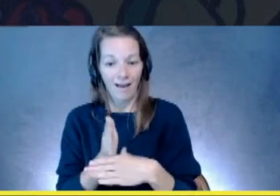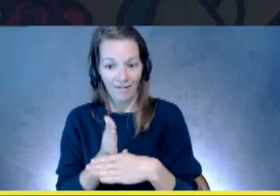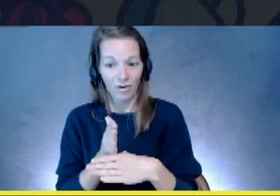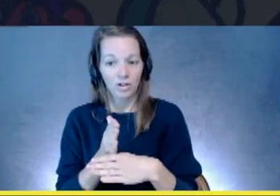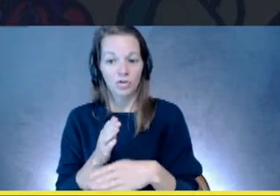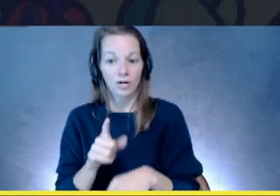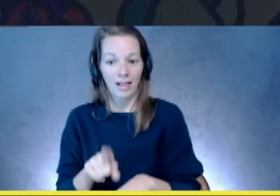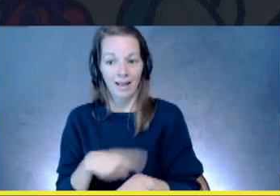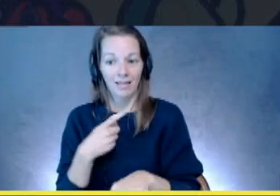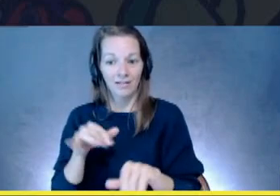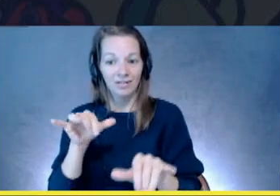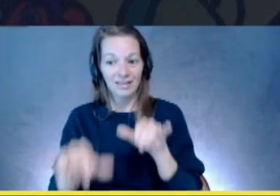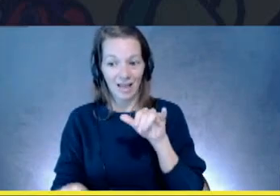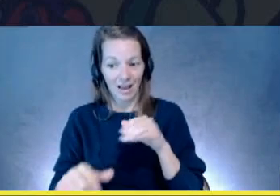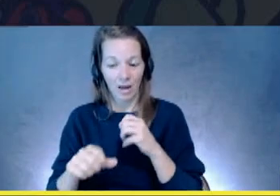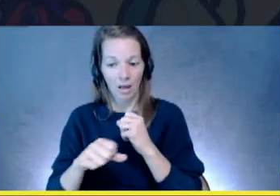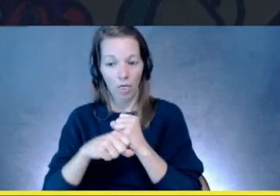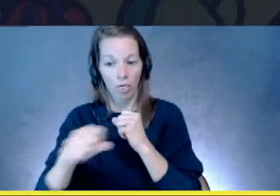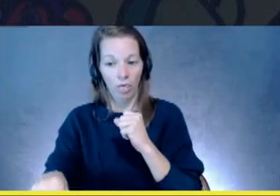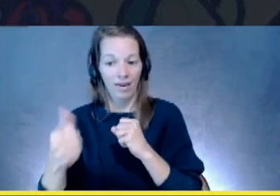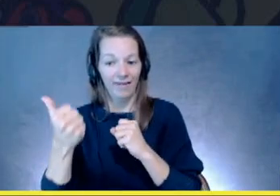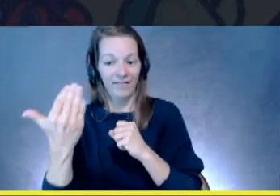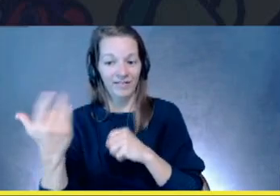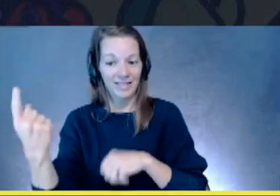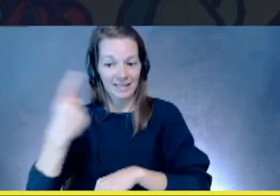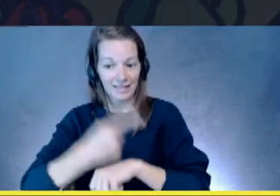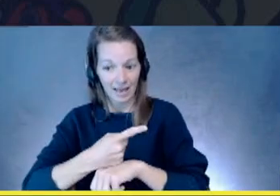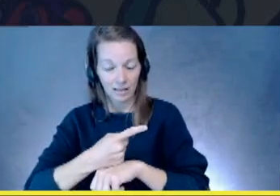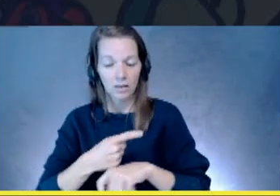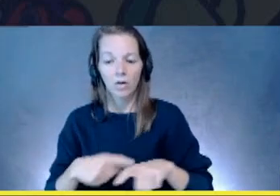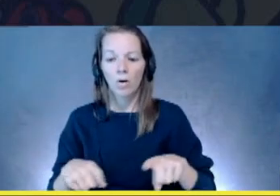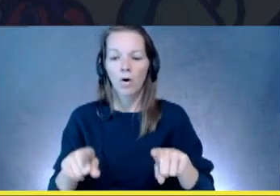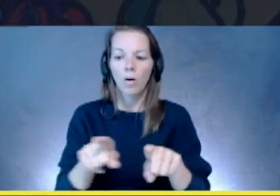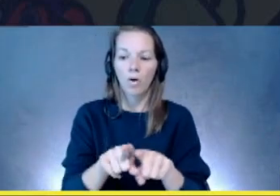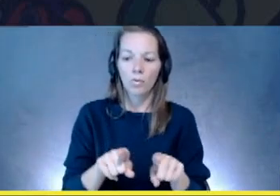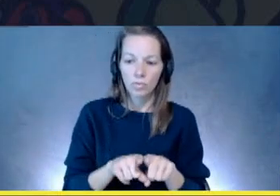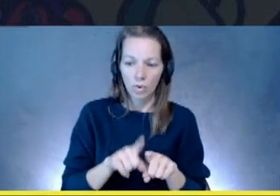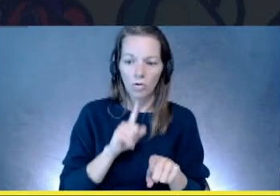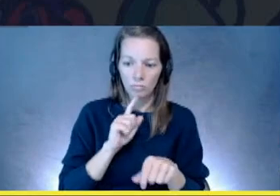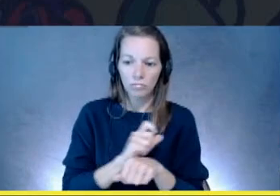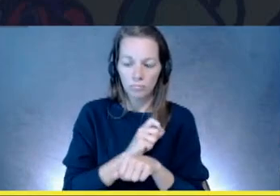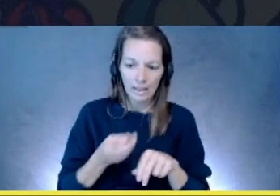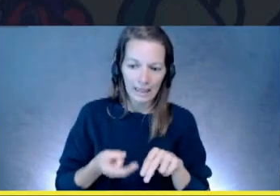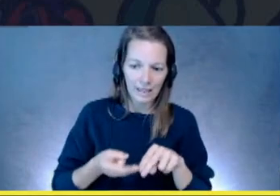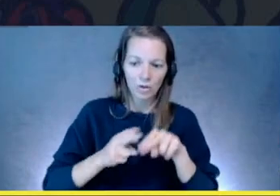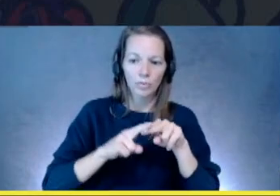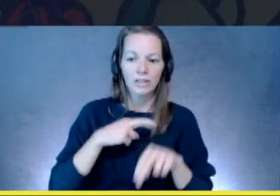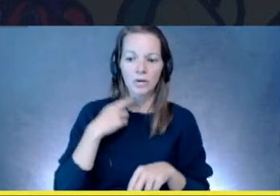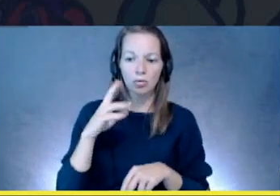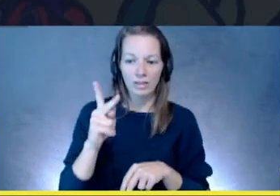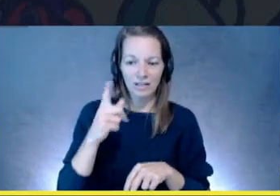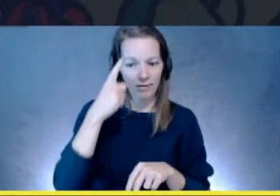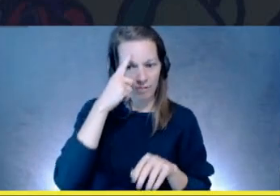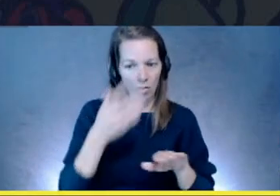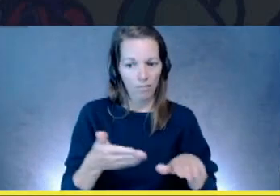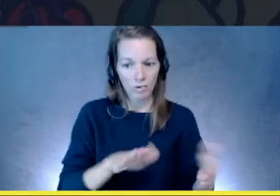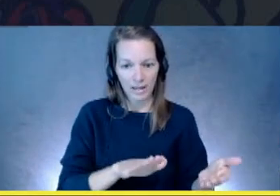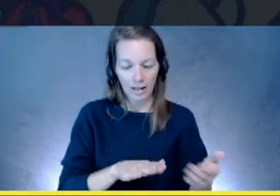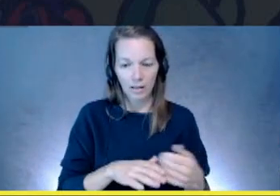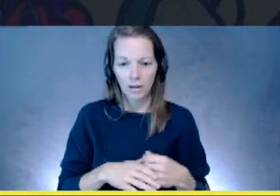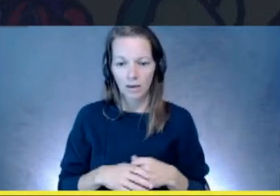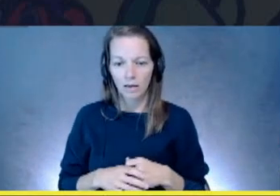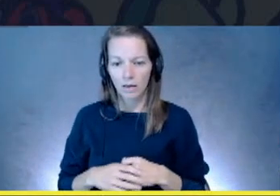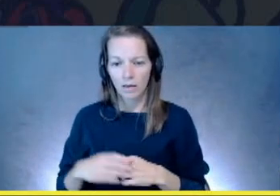to 15 days. And we also see a significant increased risk in mortality. Great. So what are the